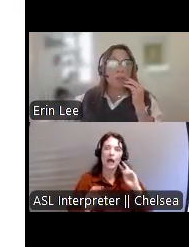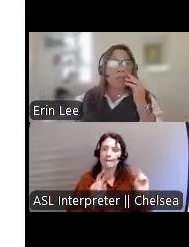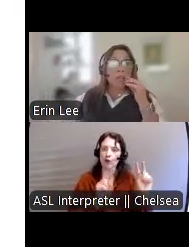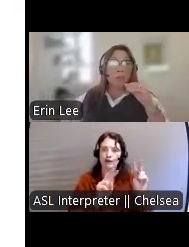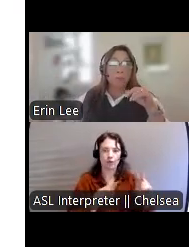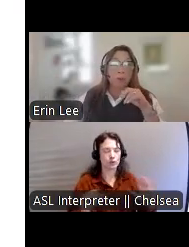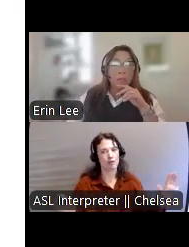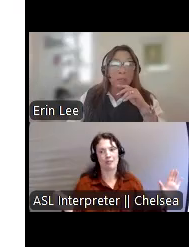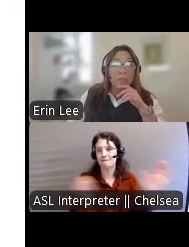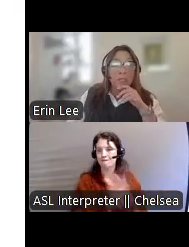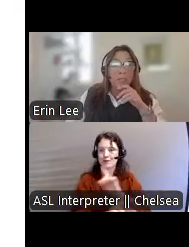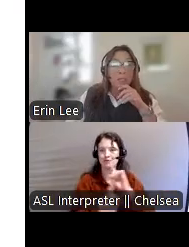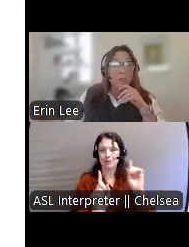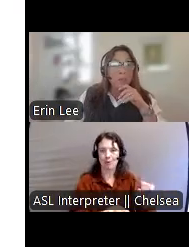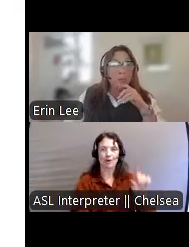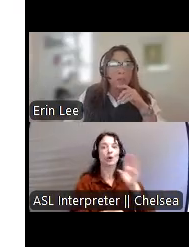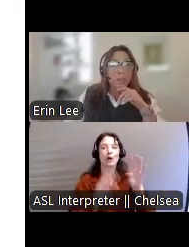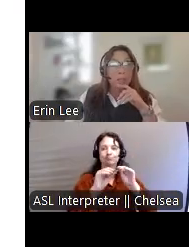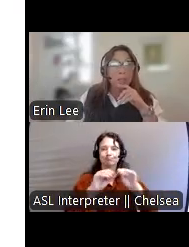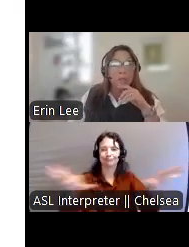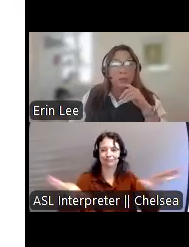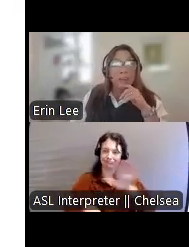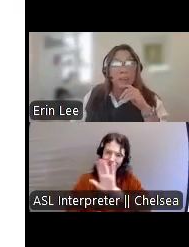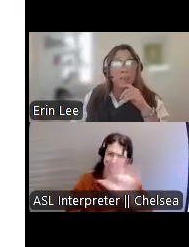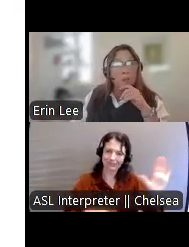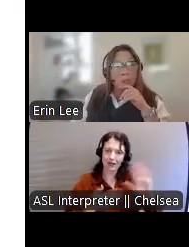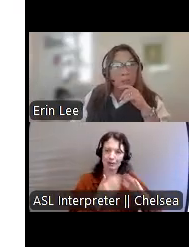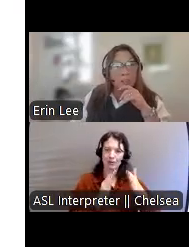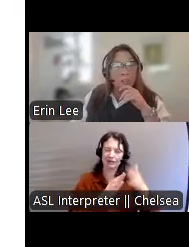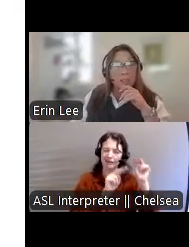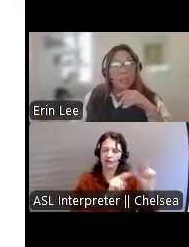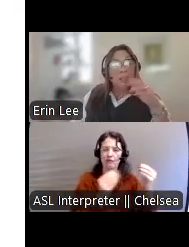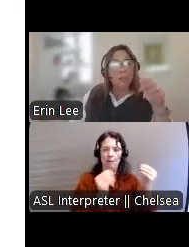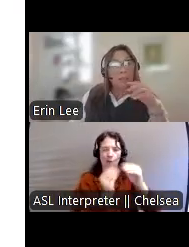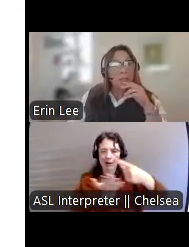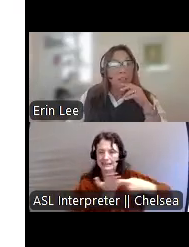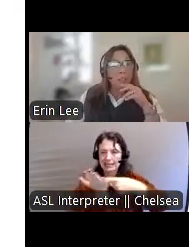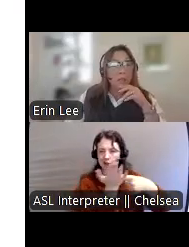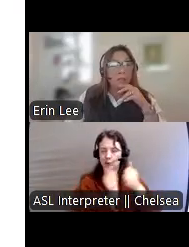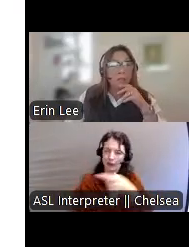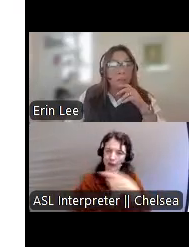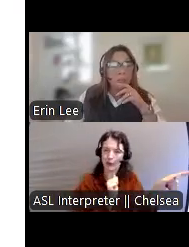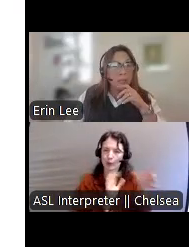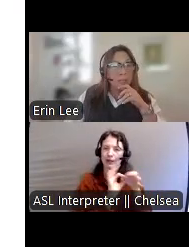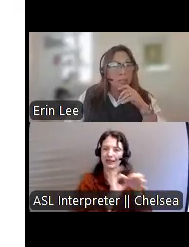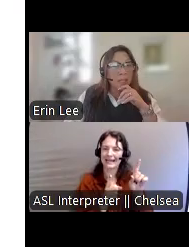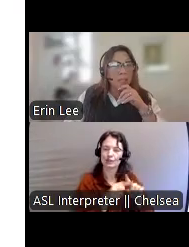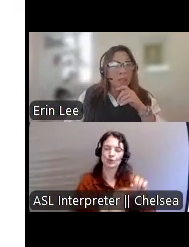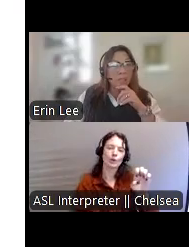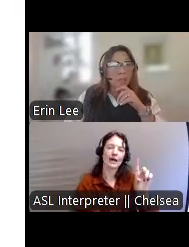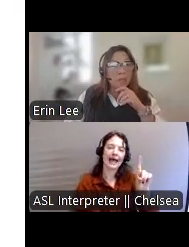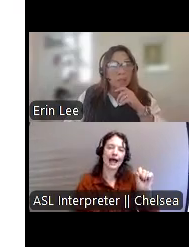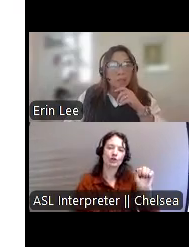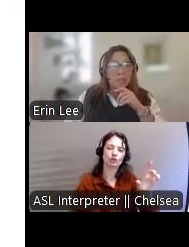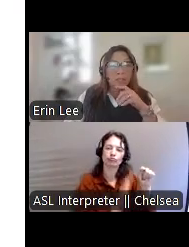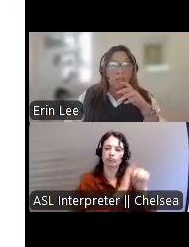full report being released to the community, and I look forward to having more conversations related to elder femicide. Thank you